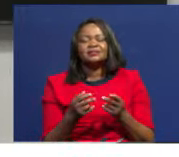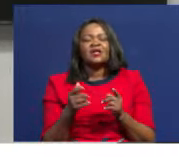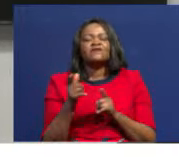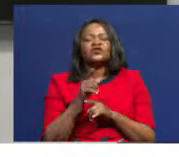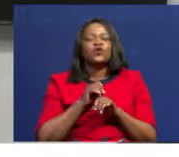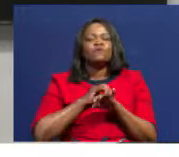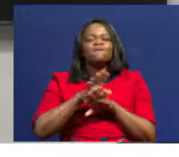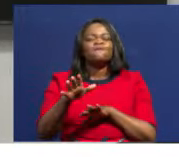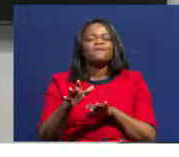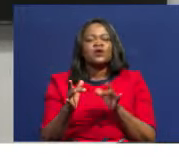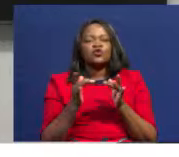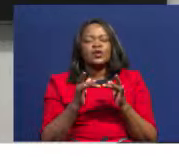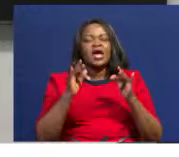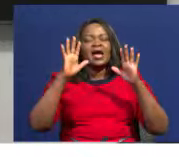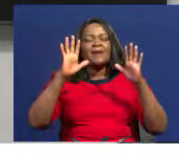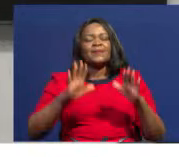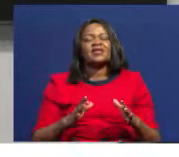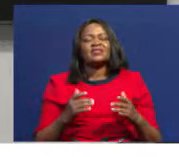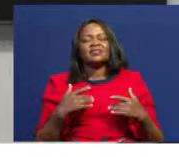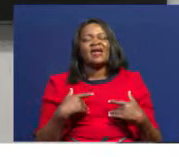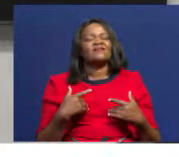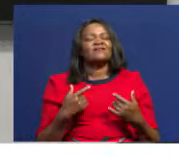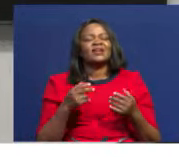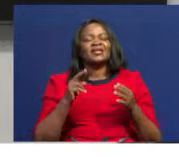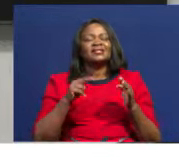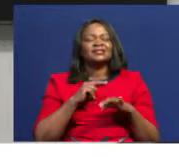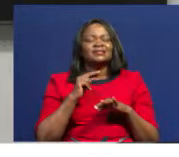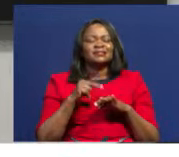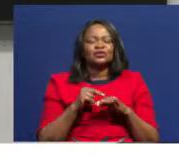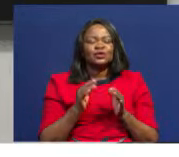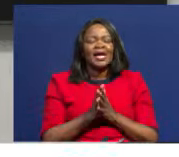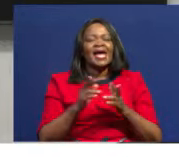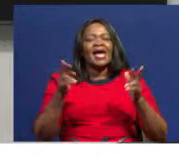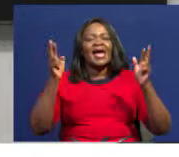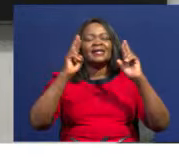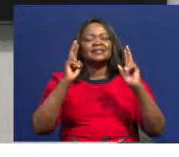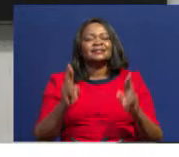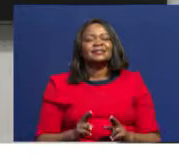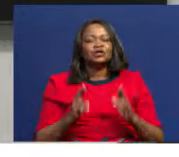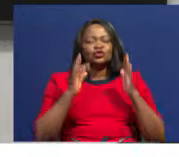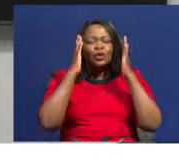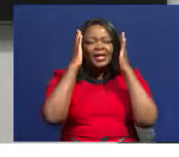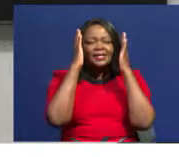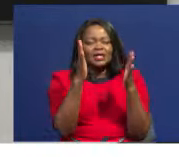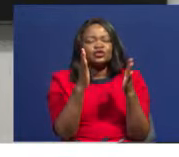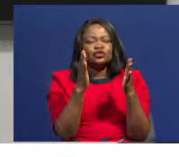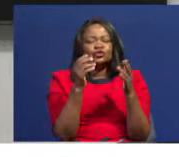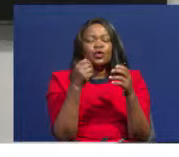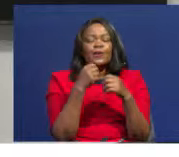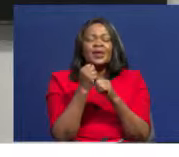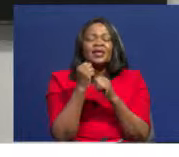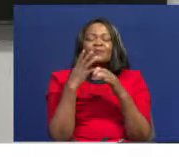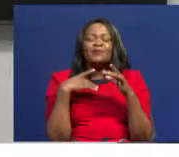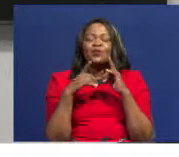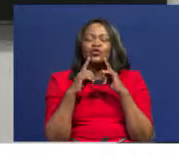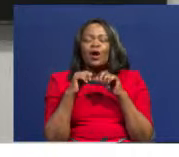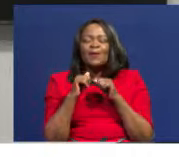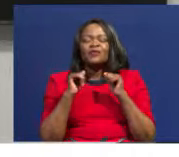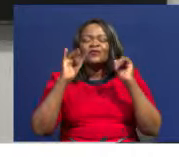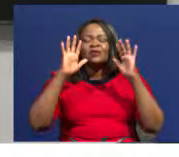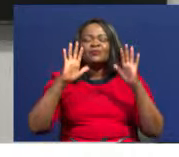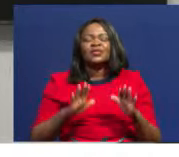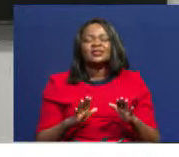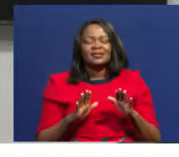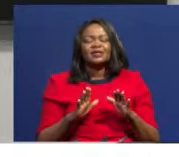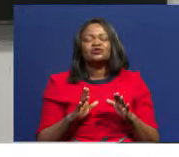and online campaigns, they have garnered national and international attention, forcing conversations about crucial